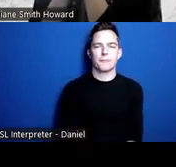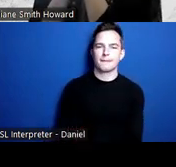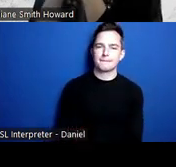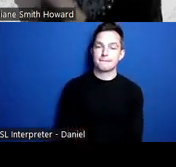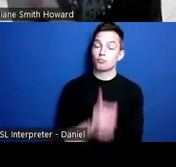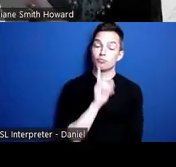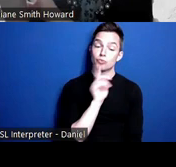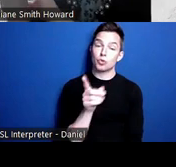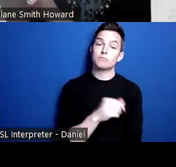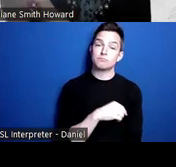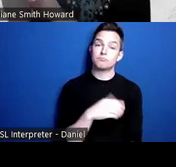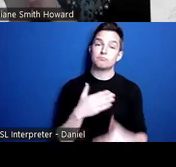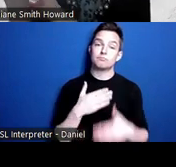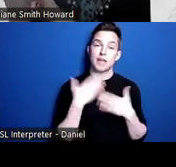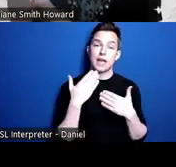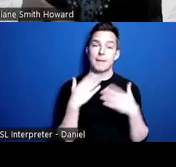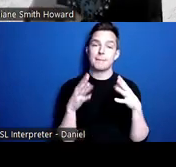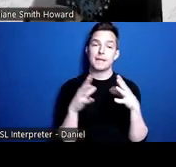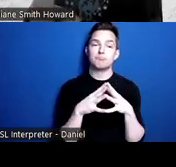Sure. I will be happy to